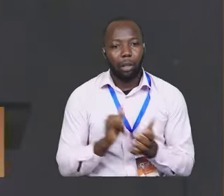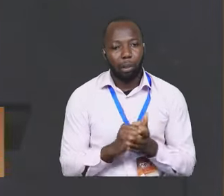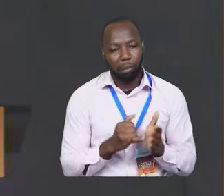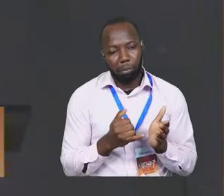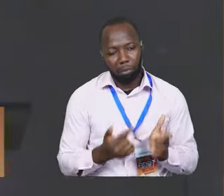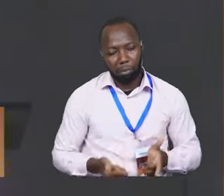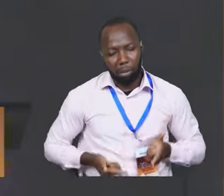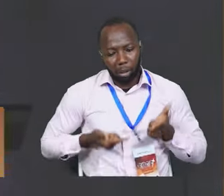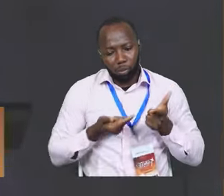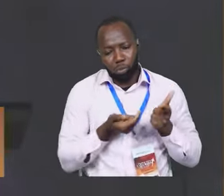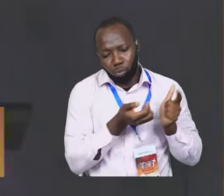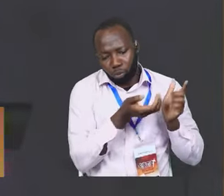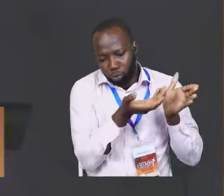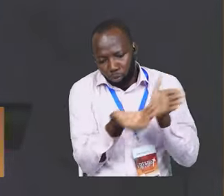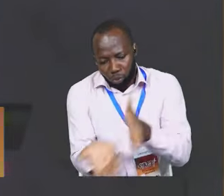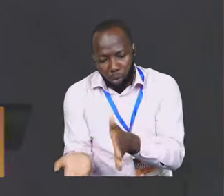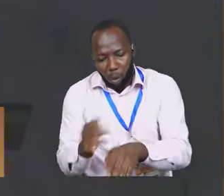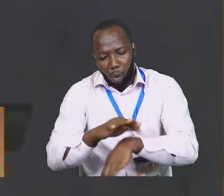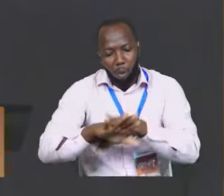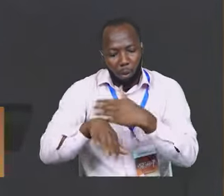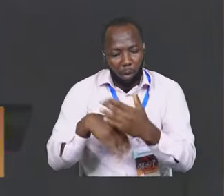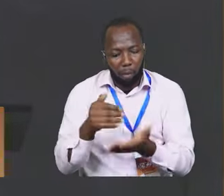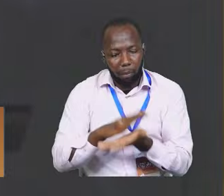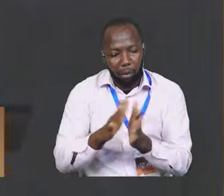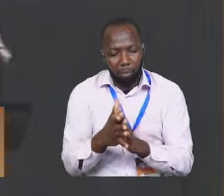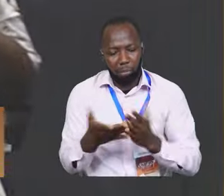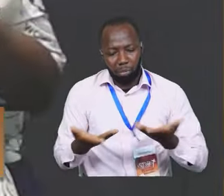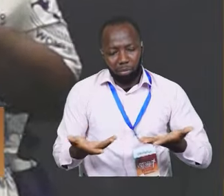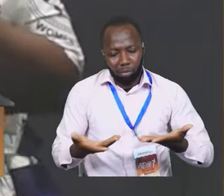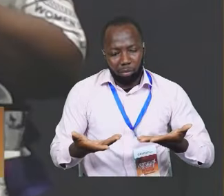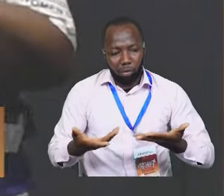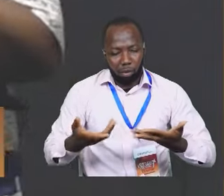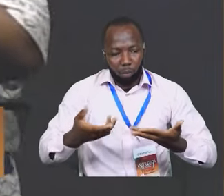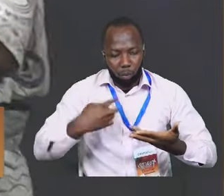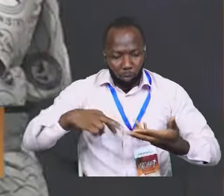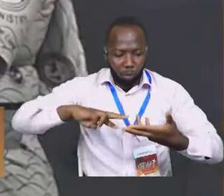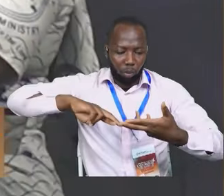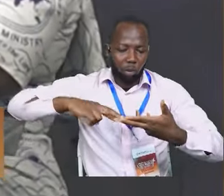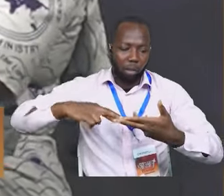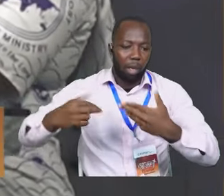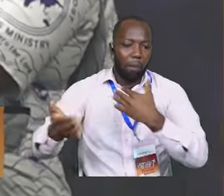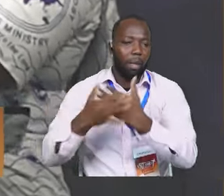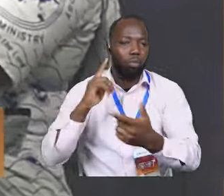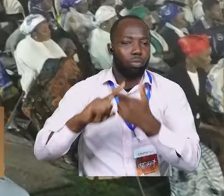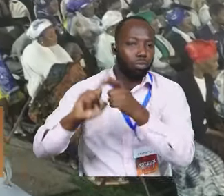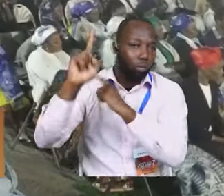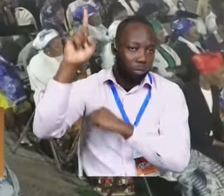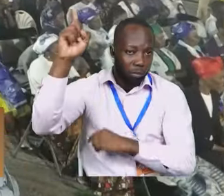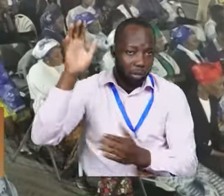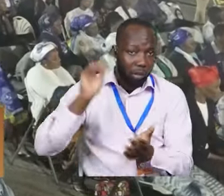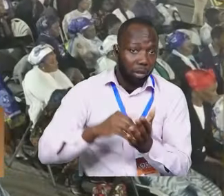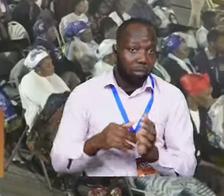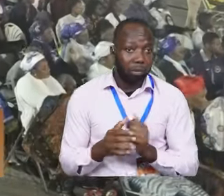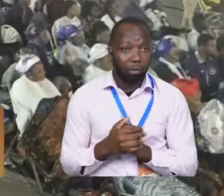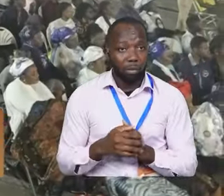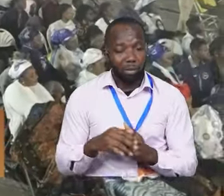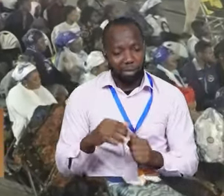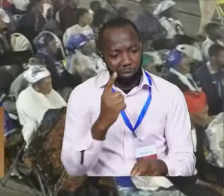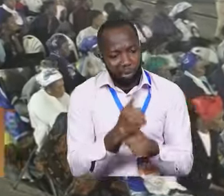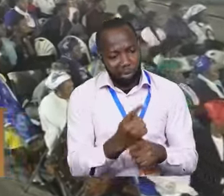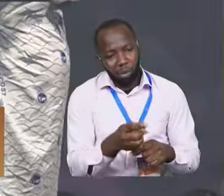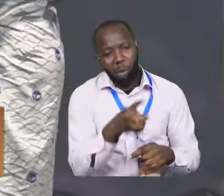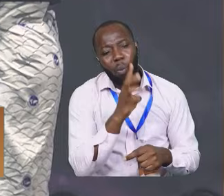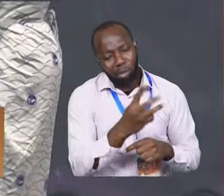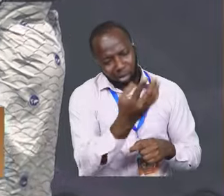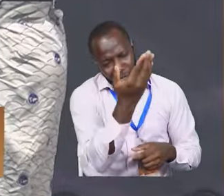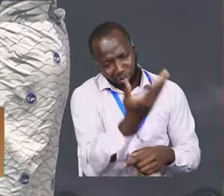abundance. The blood you shed on Calvary is what you have used to come reconcile us to yourself. This